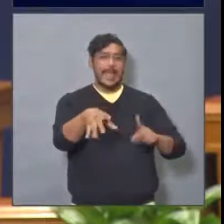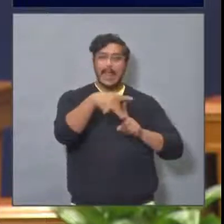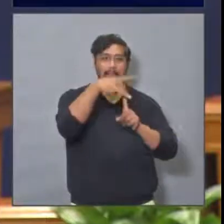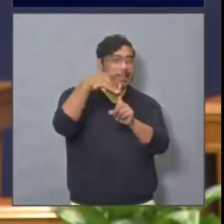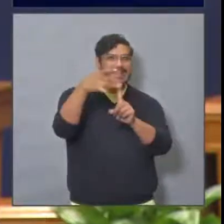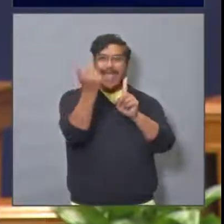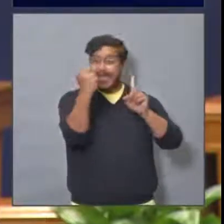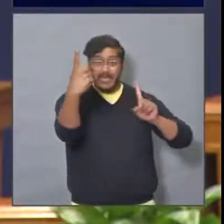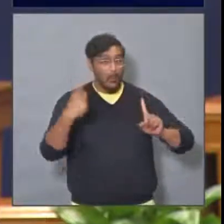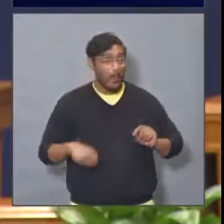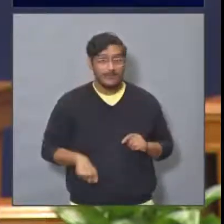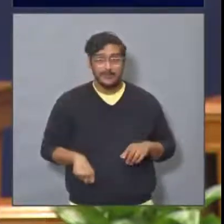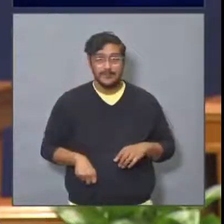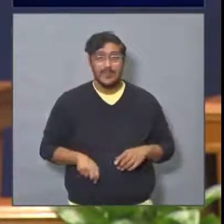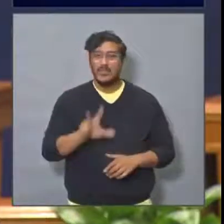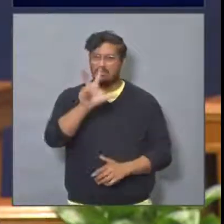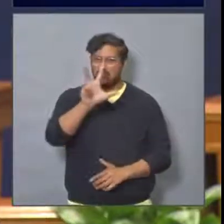the